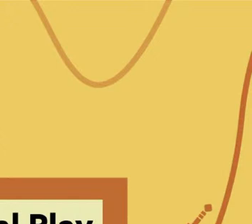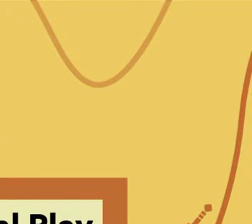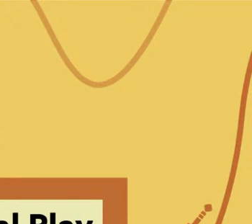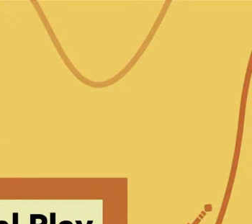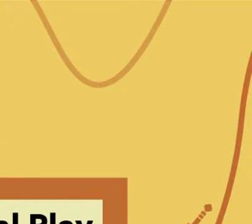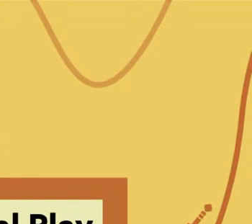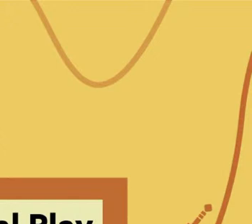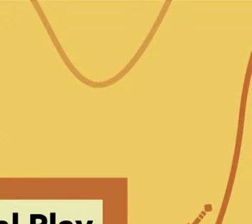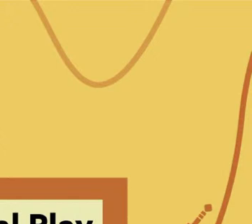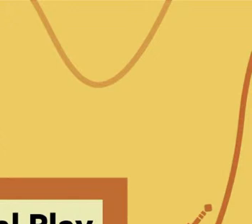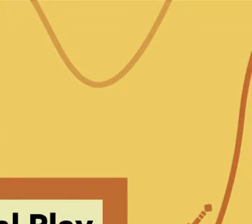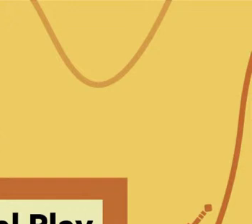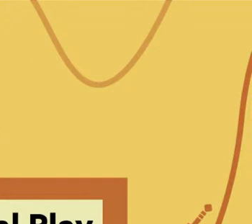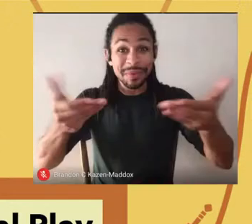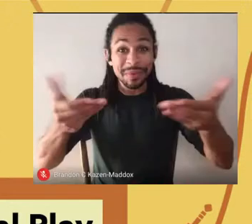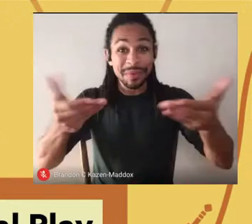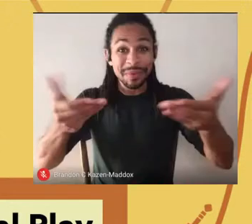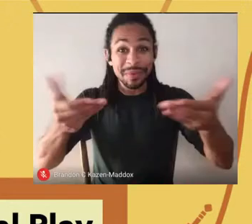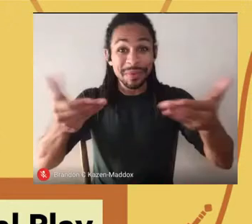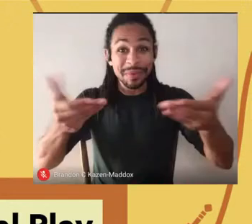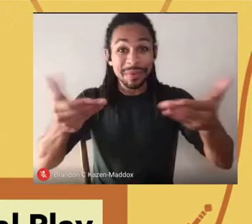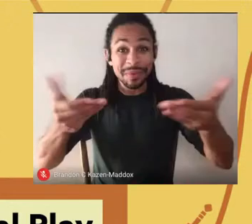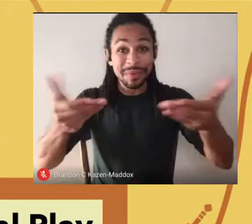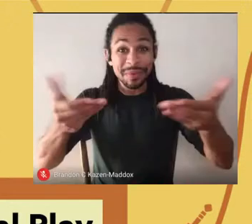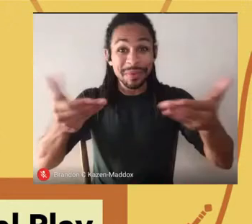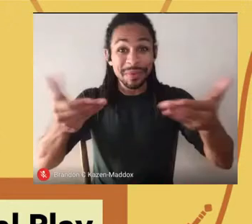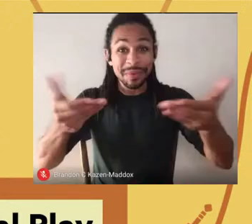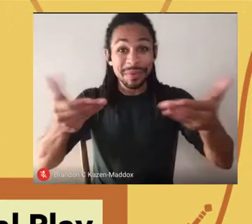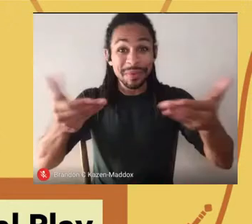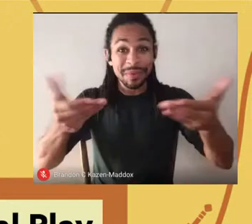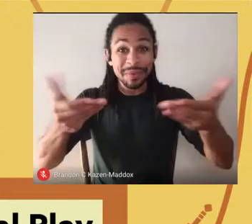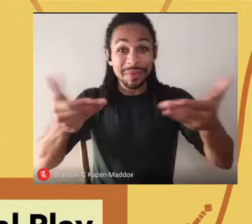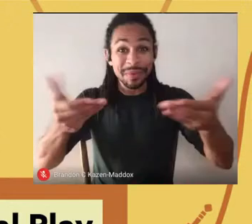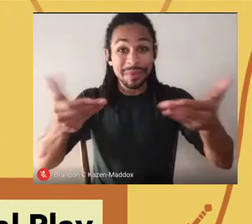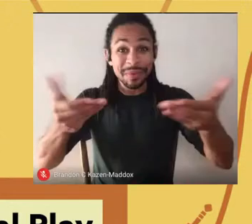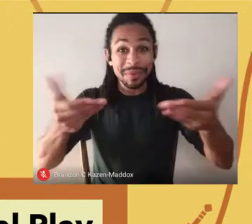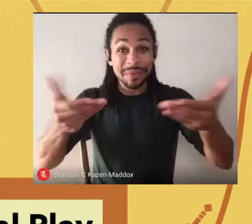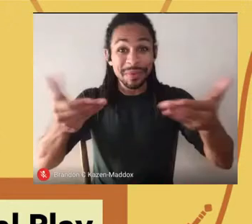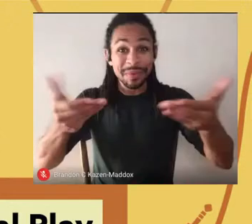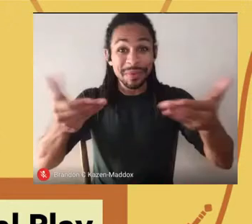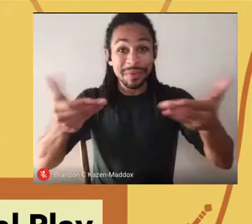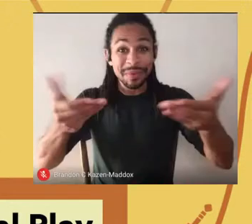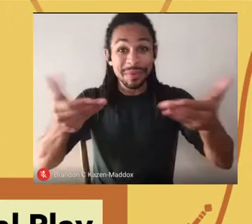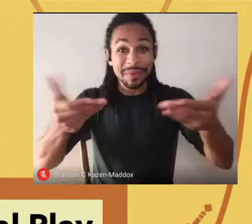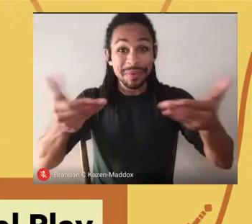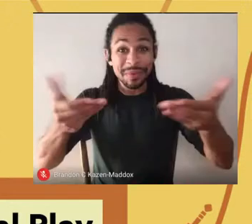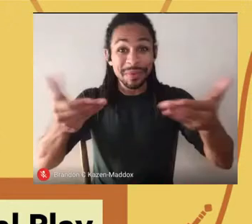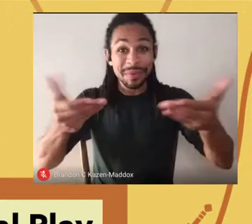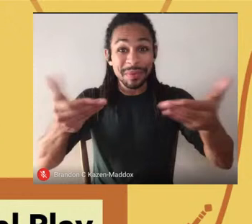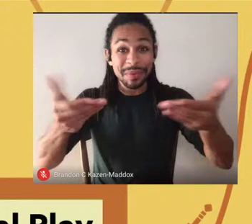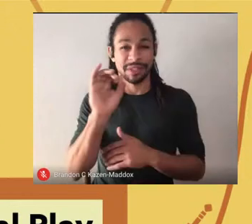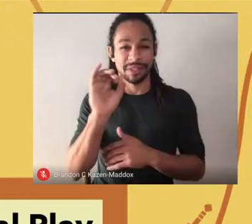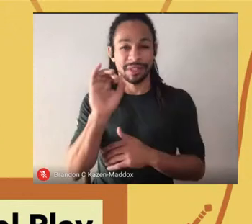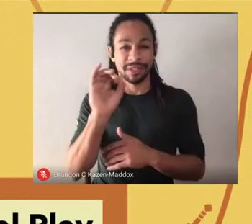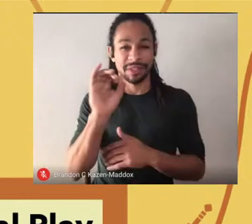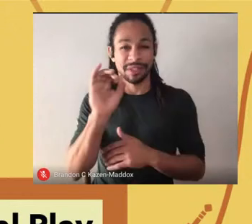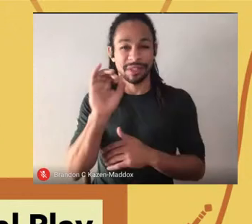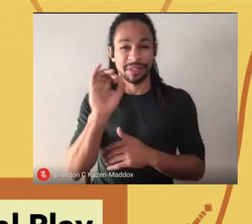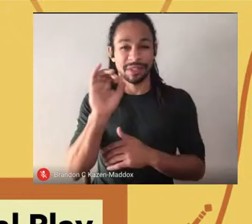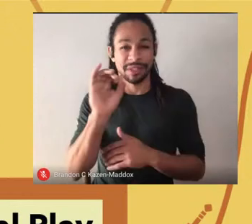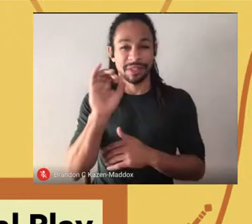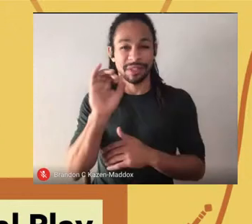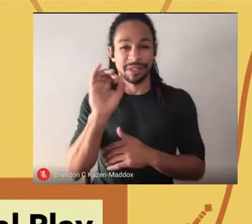Welcome to PodTales 2020. I'm Bob Raimunda, one of the organizers of PodTales. We're so excited to be putting on programming